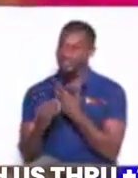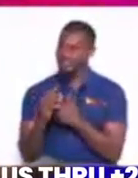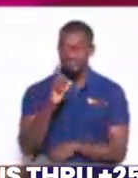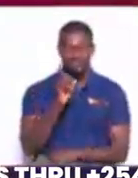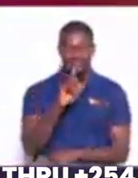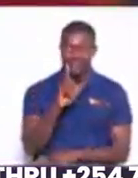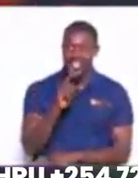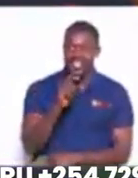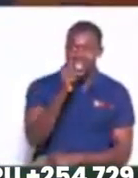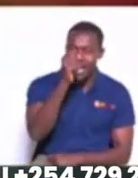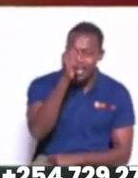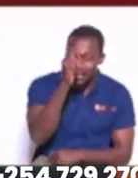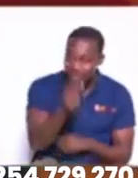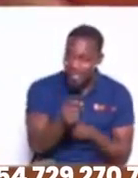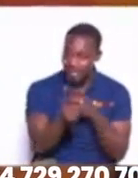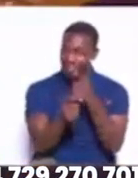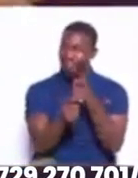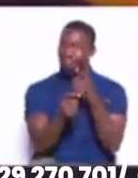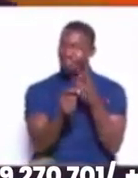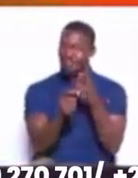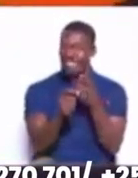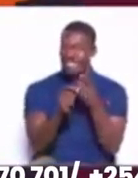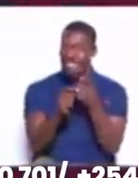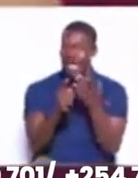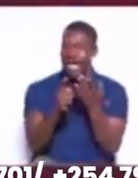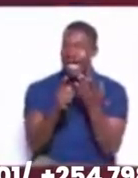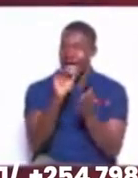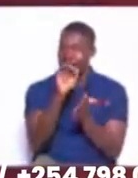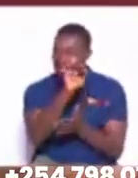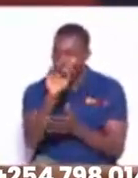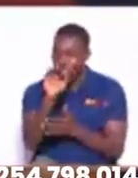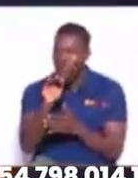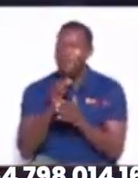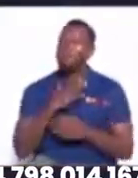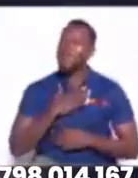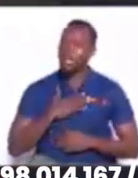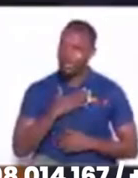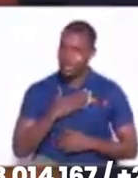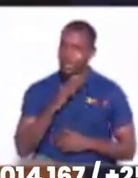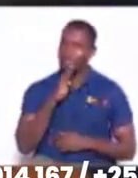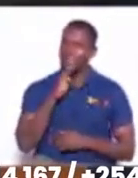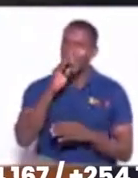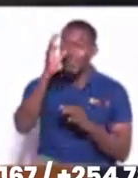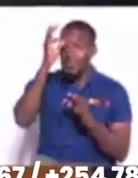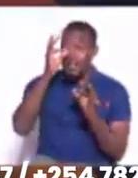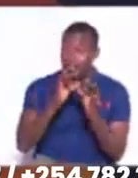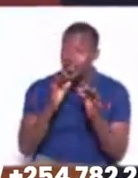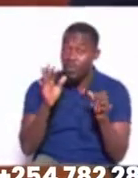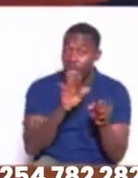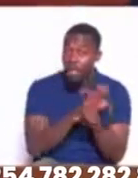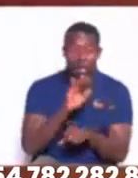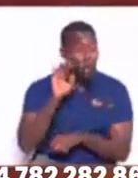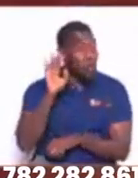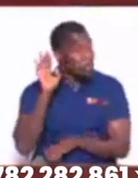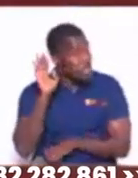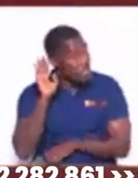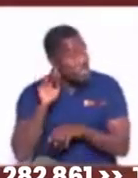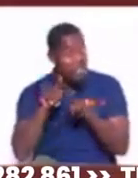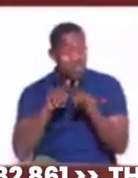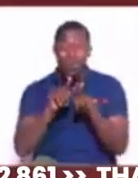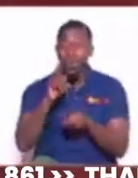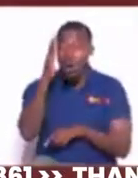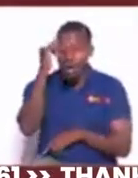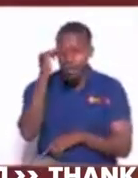judgment calls us to be faithful and obedient to God, because one day we will stand